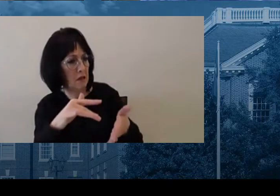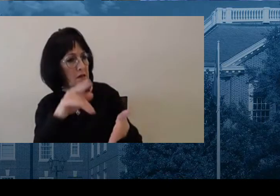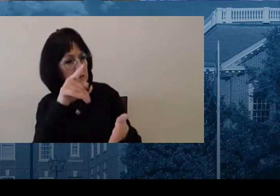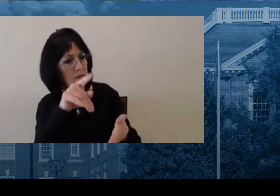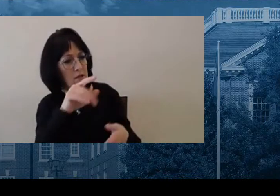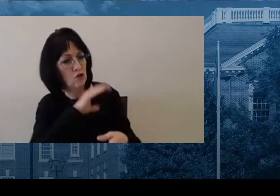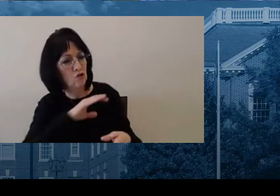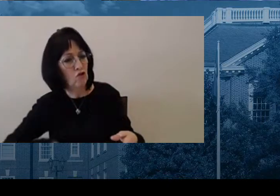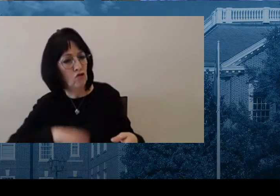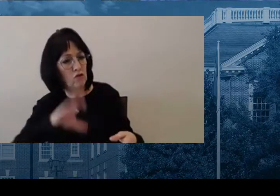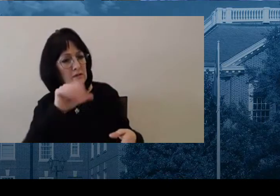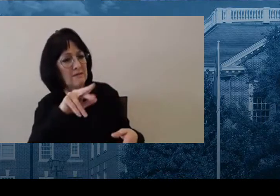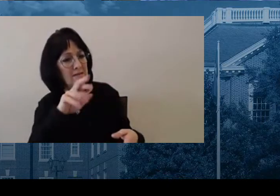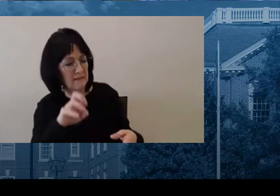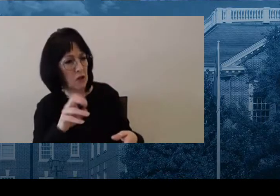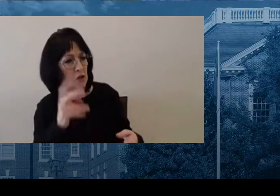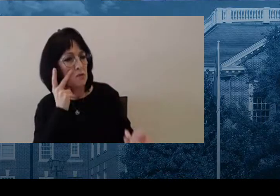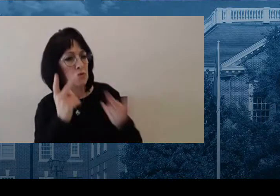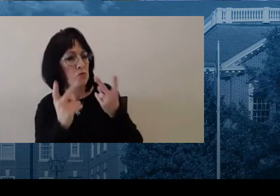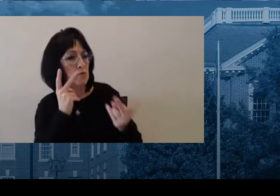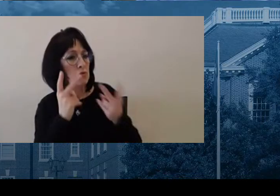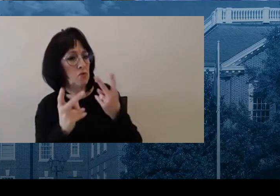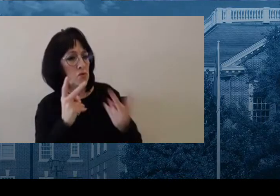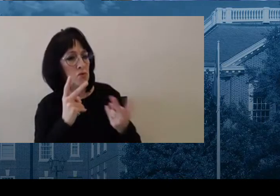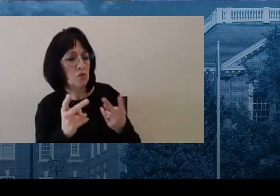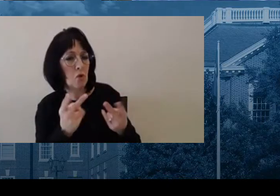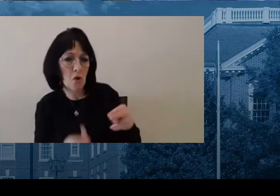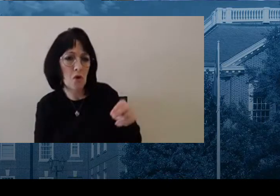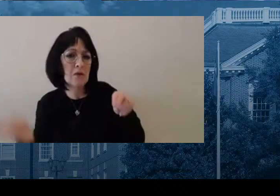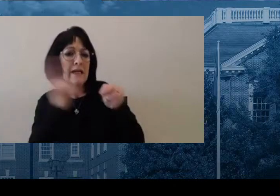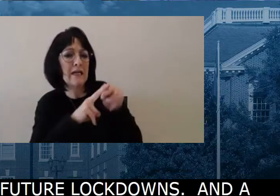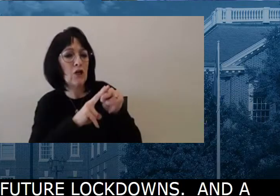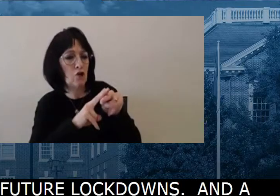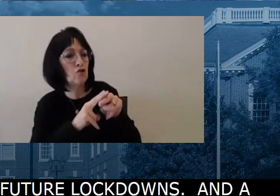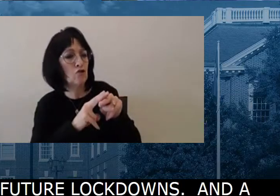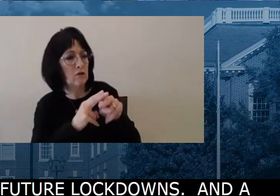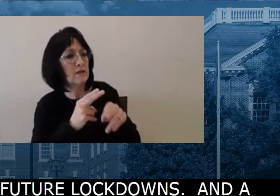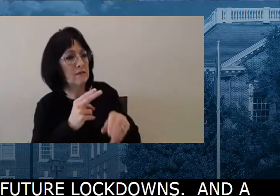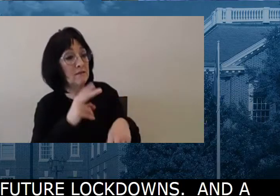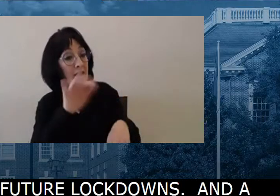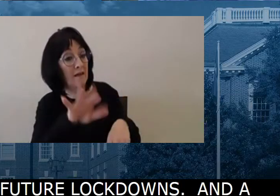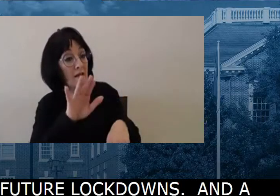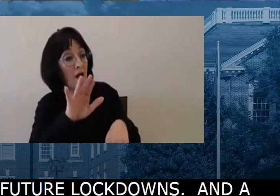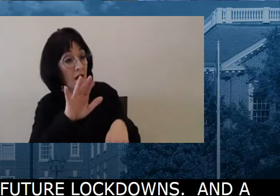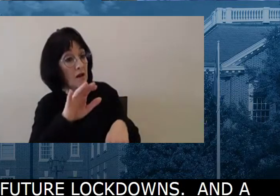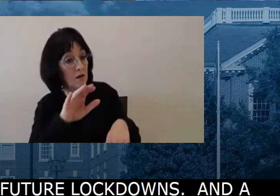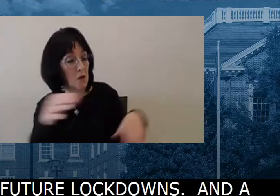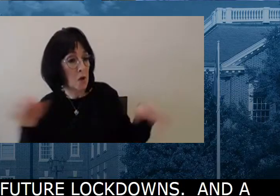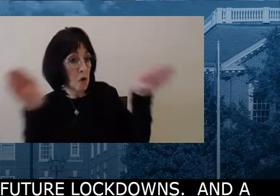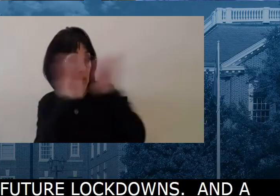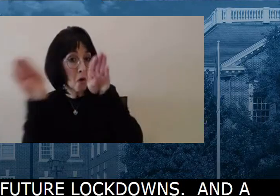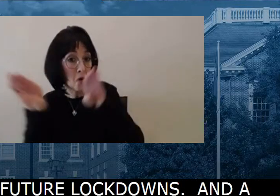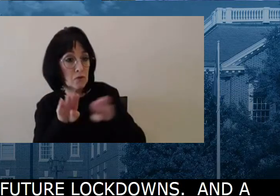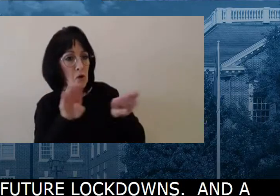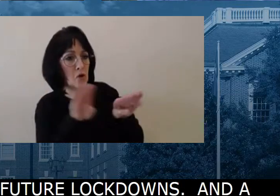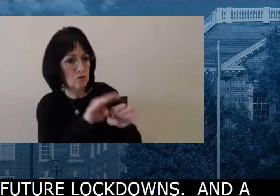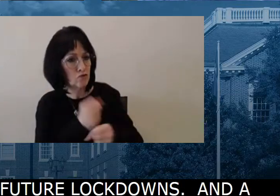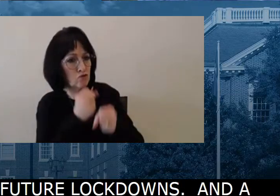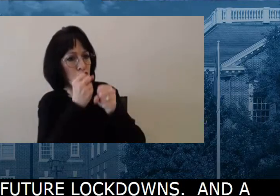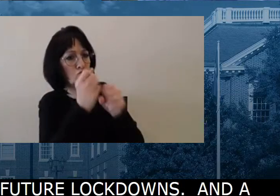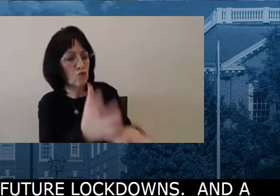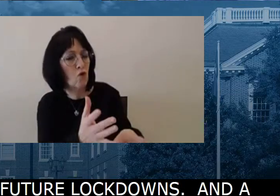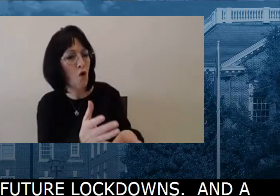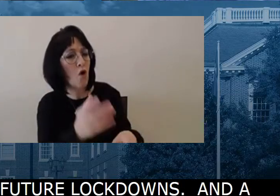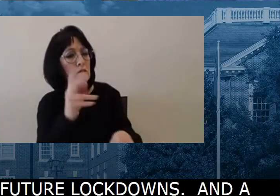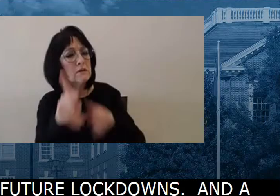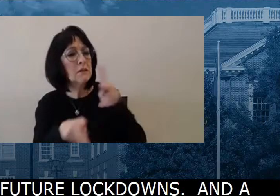in alcohol withdrawal among its patients following last year's lockdowns. State health officials are also predicting a record year